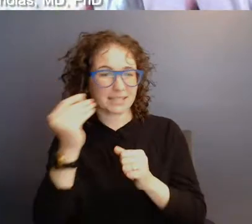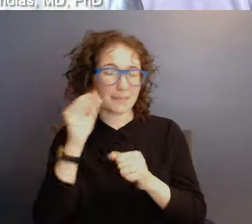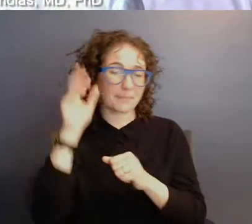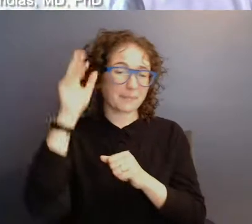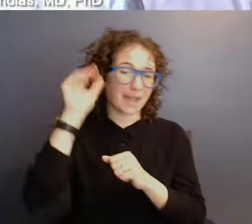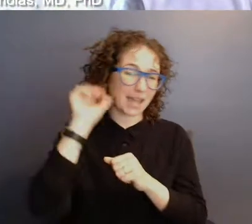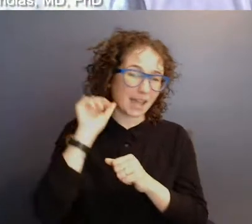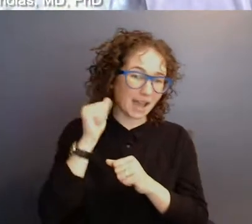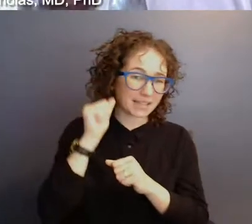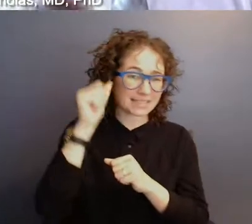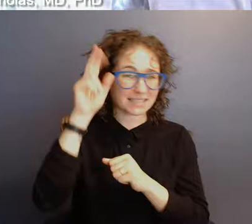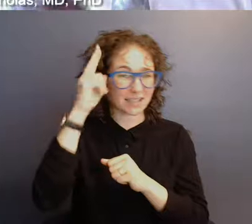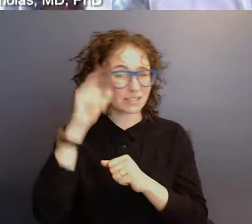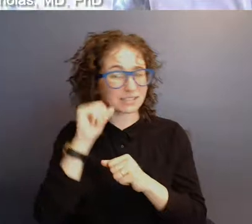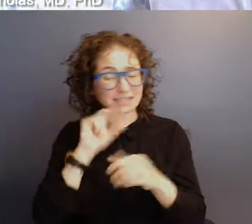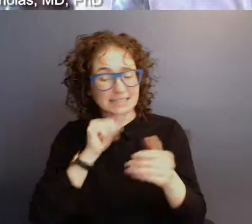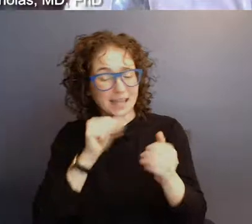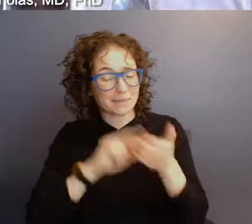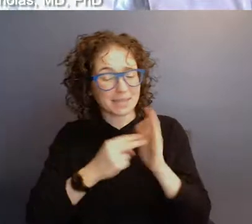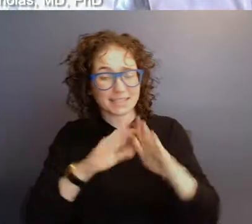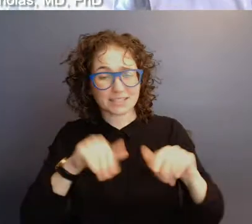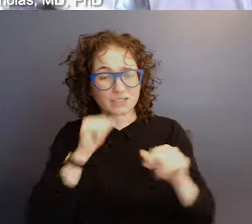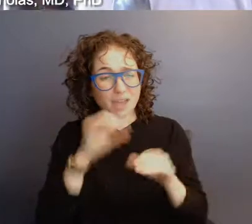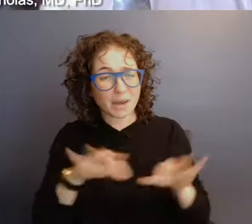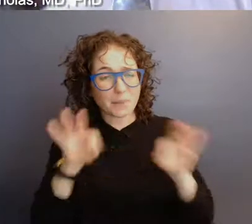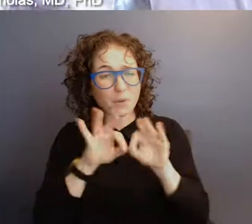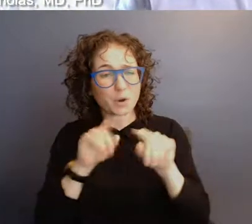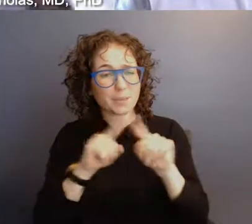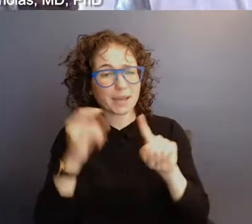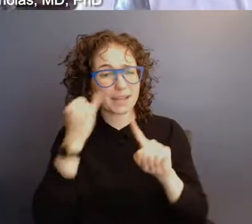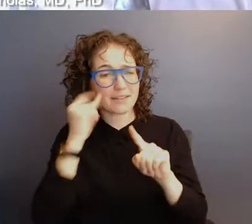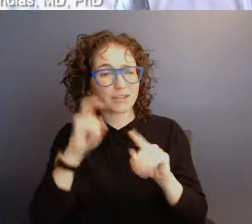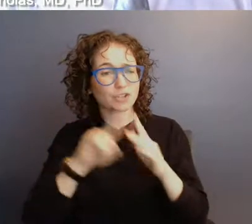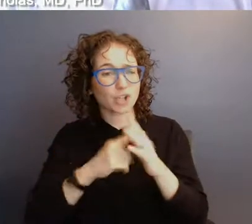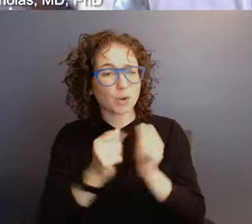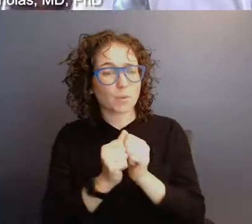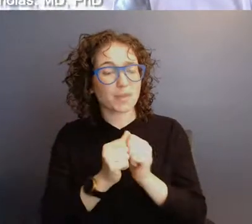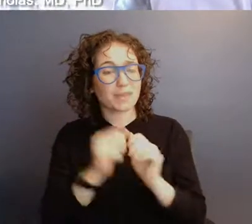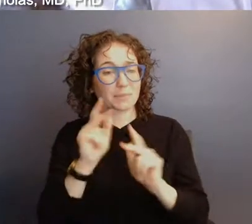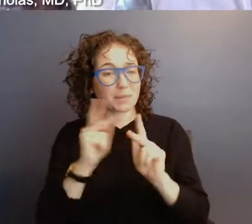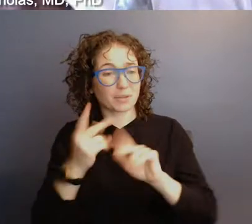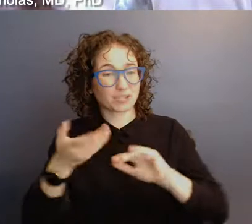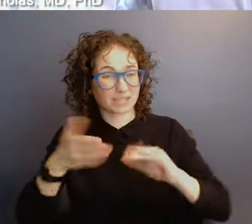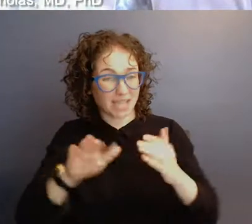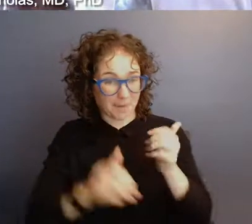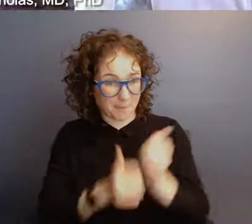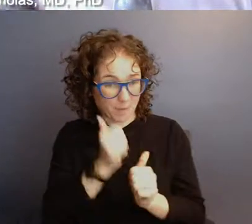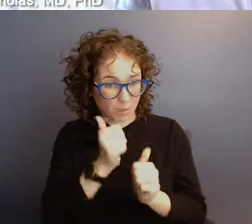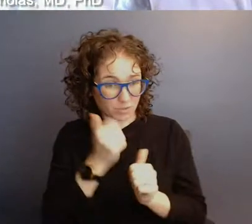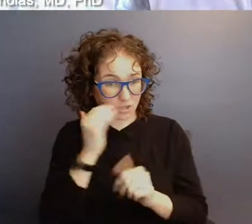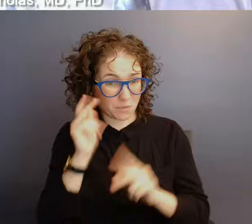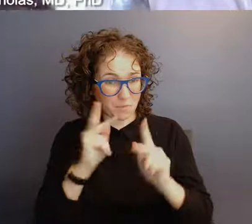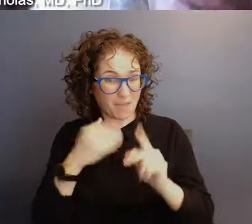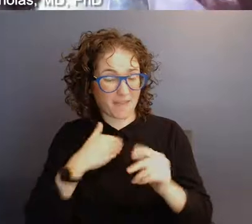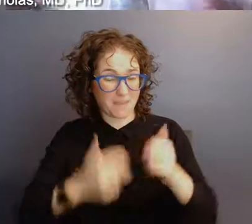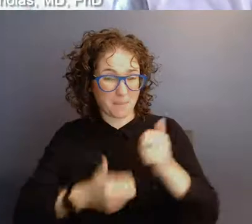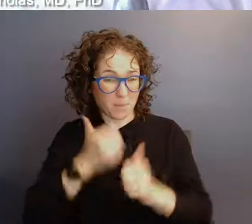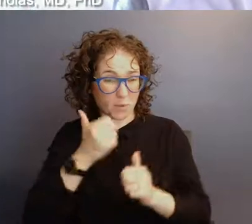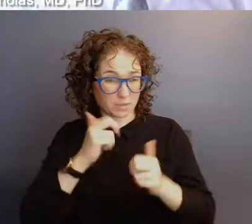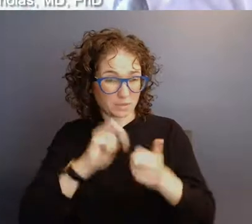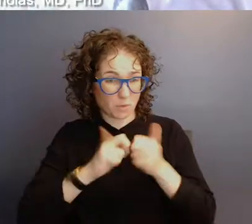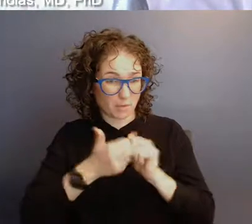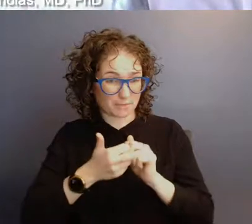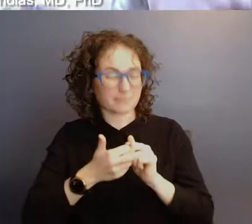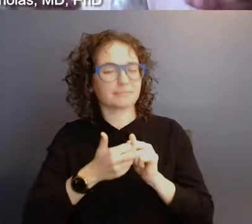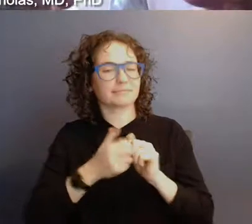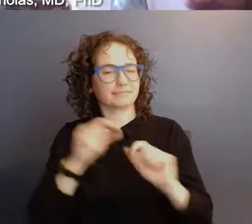kids aren't important, but if we have to start where the people are dying most, where people are having problems the most, we have to focus